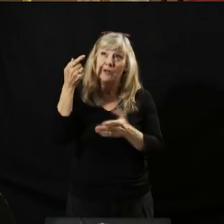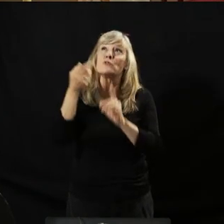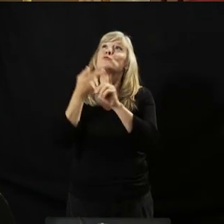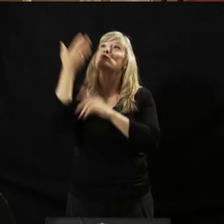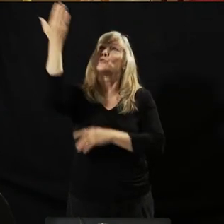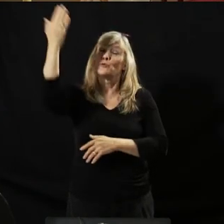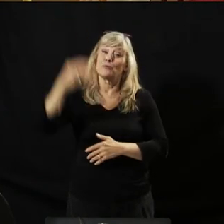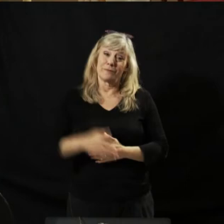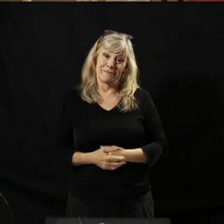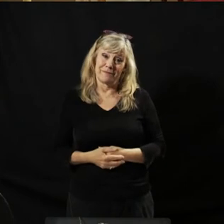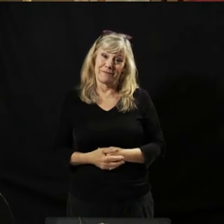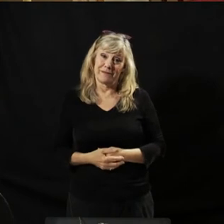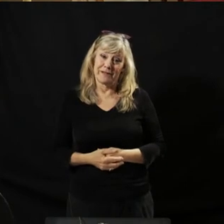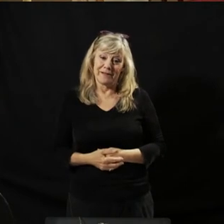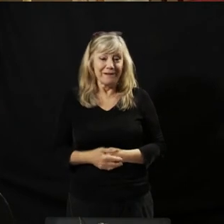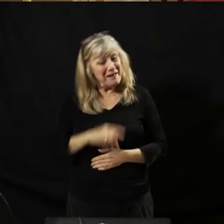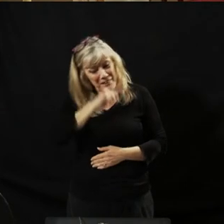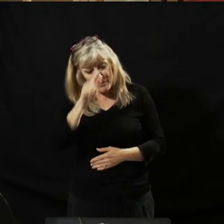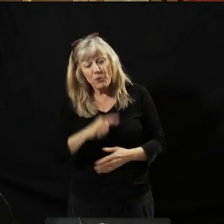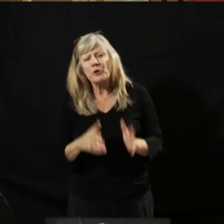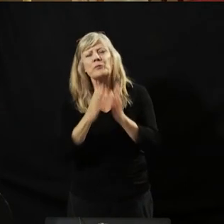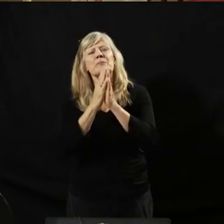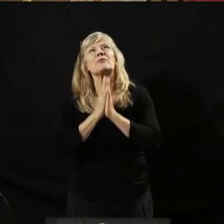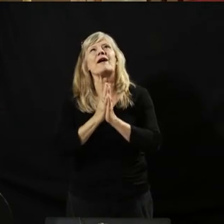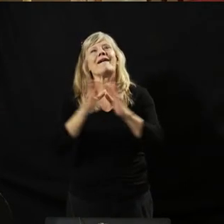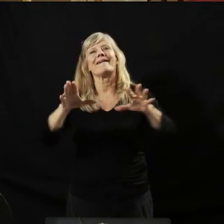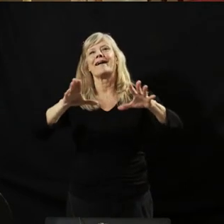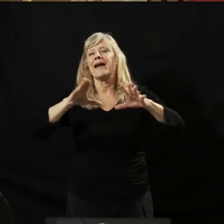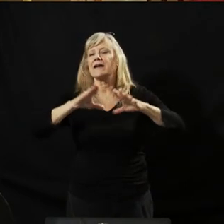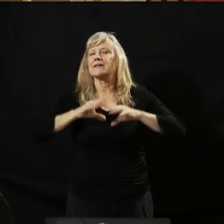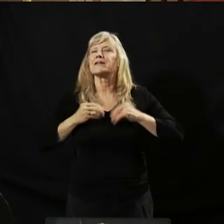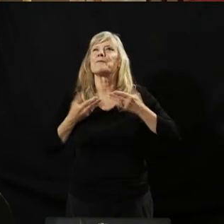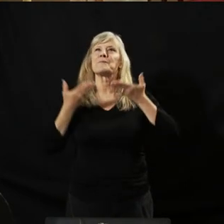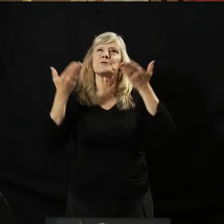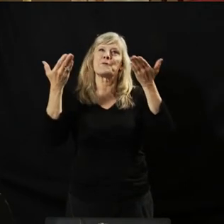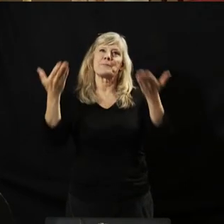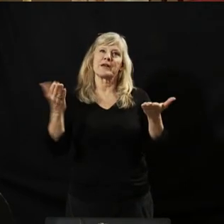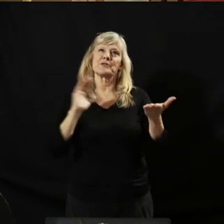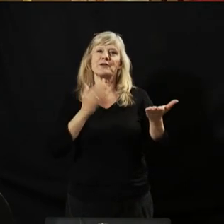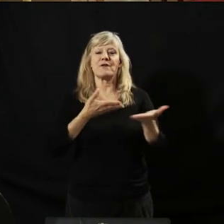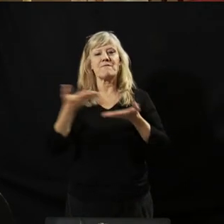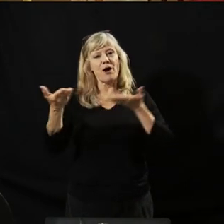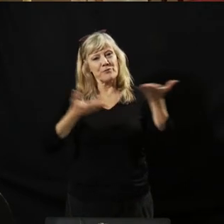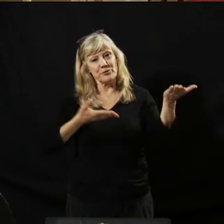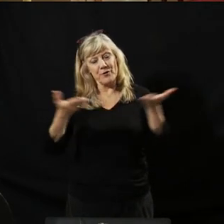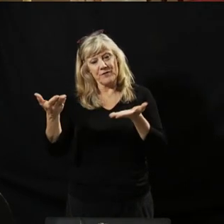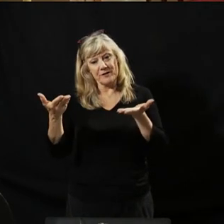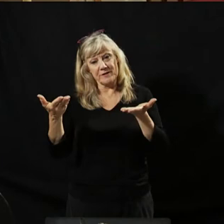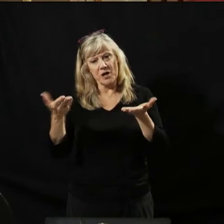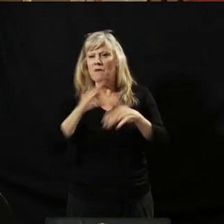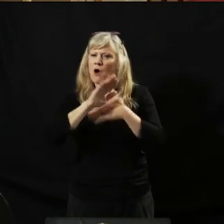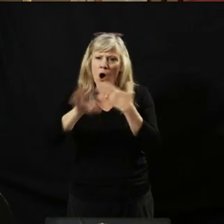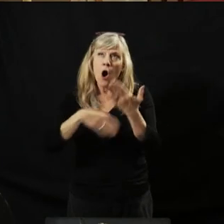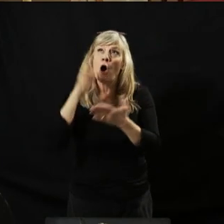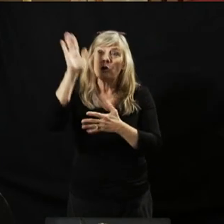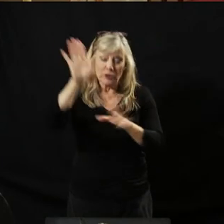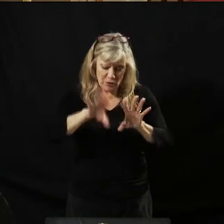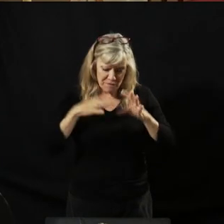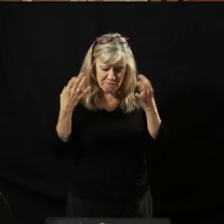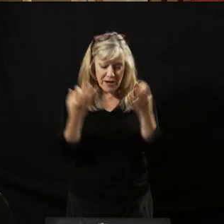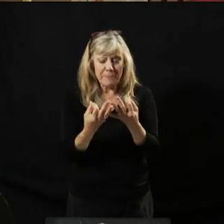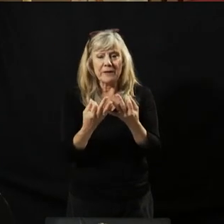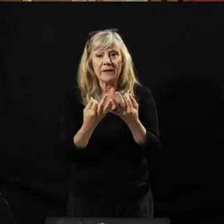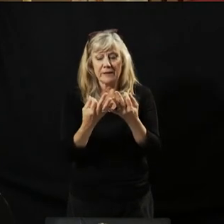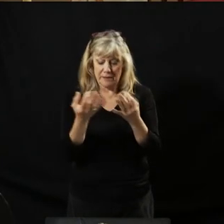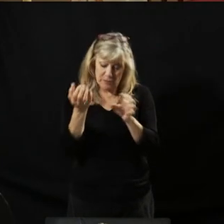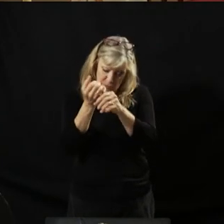Therefore, Lord, we pray graciously accept this oblation of our service, that of your whole family, which we